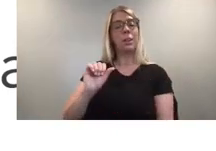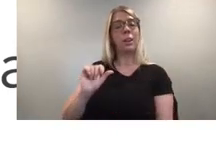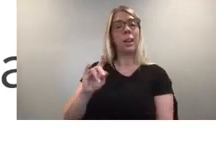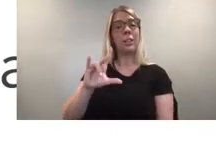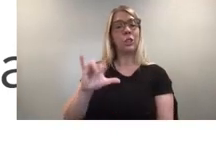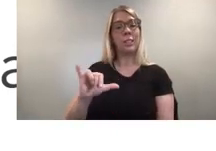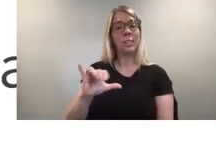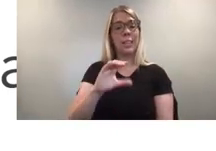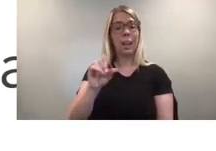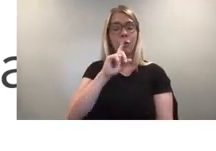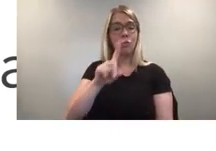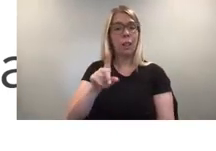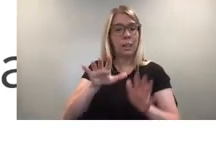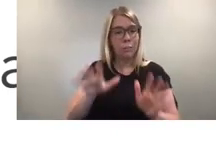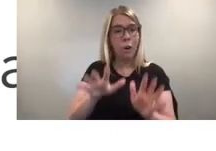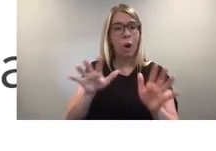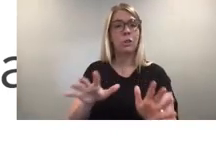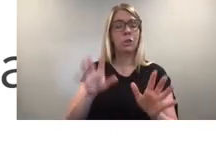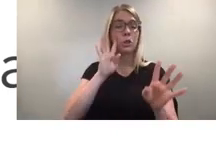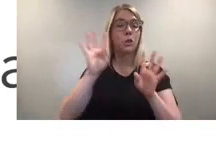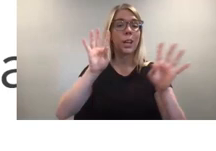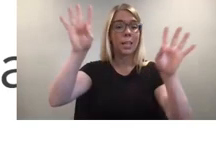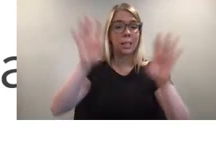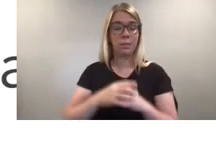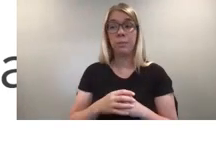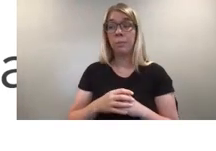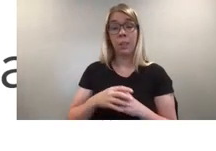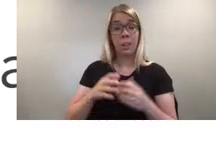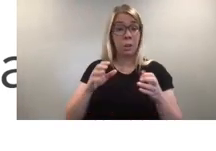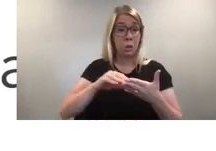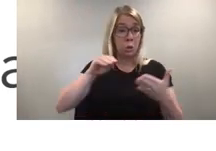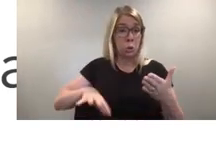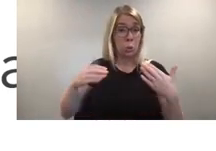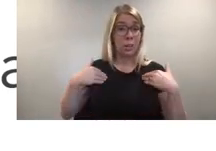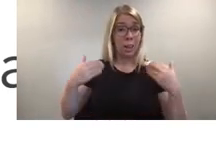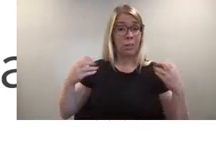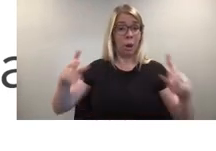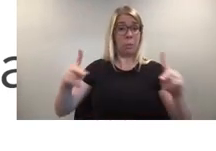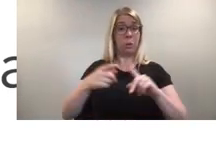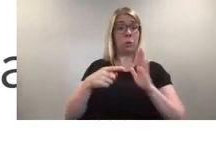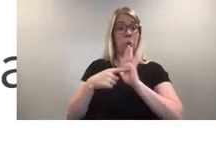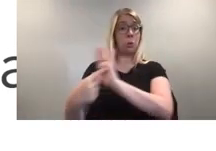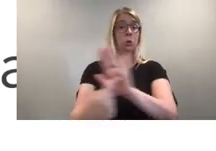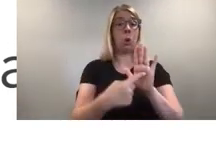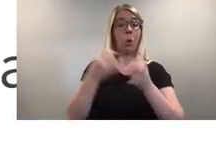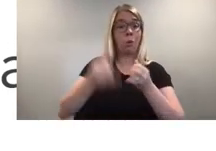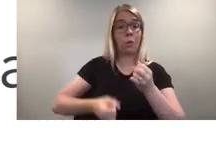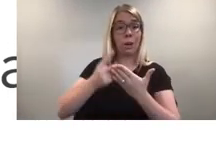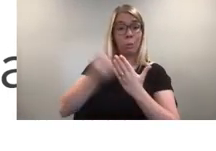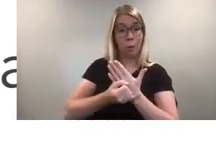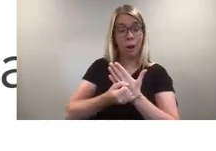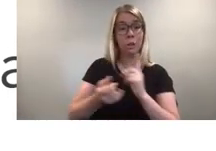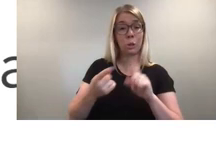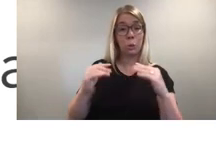knowledge creation. Because students had the opportunity to showcase their final projects to their peers, they got to see each other as knowledge